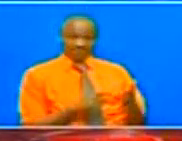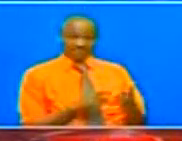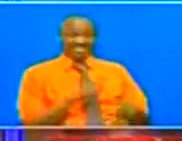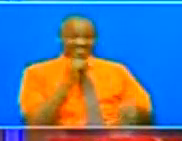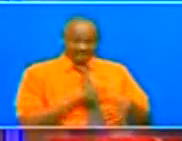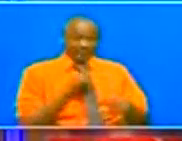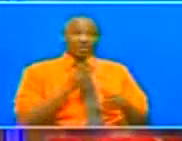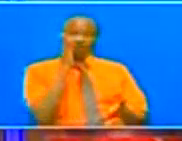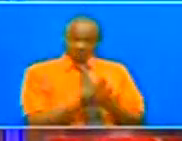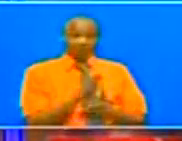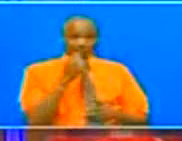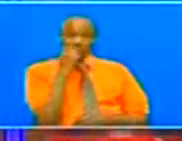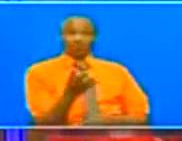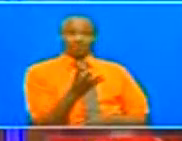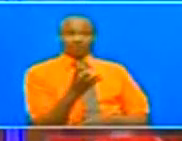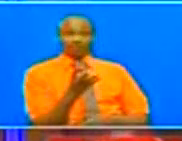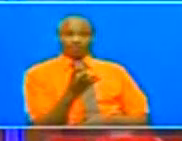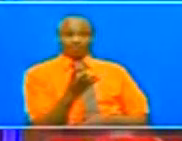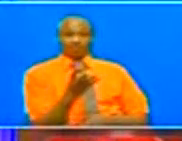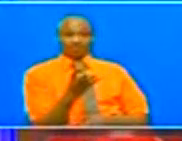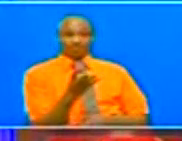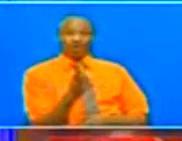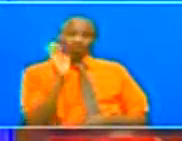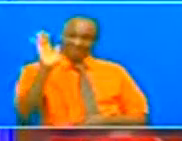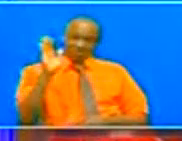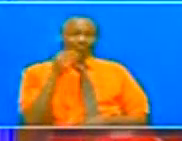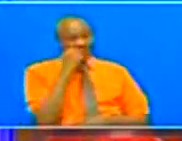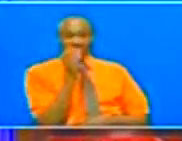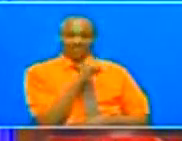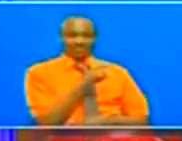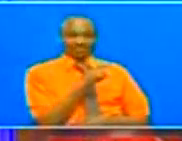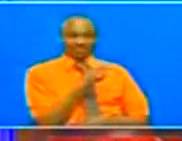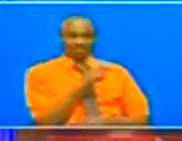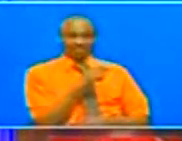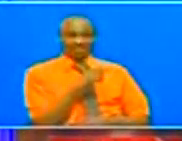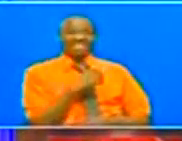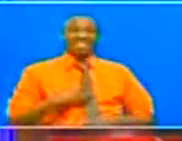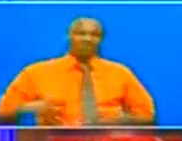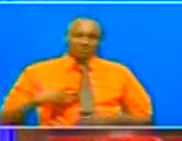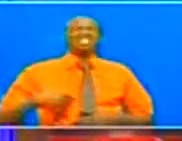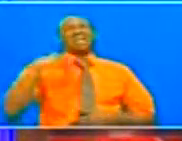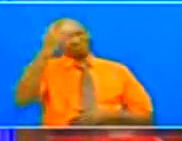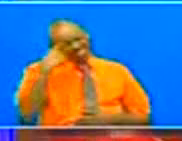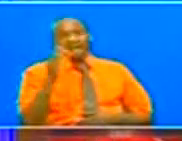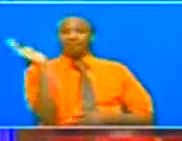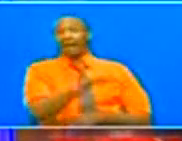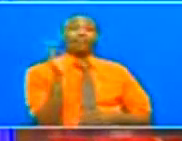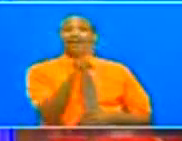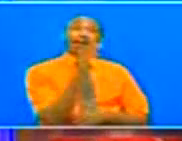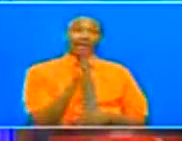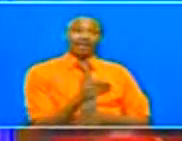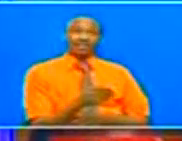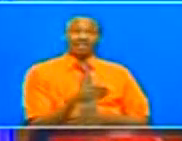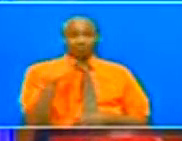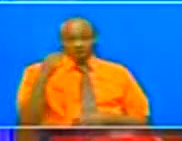when we confirmed through intelligence. And the answer is sending them back across the border. Let me finish. Refugees go back every day across the world. They